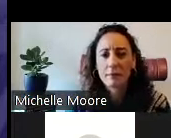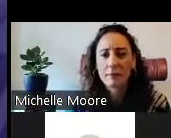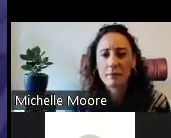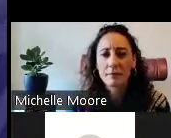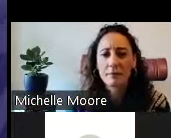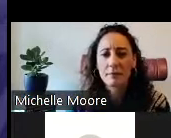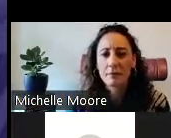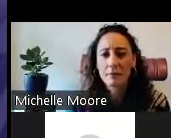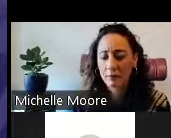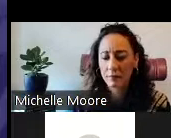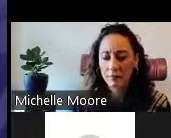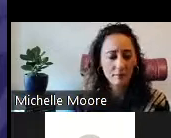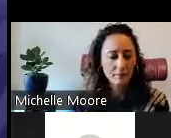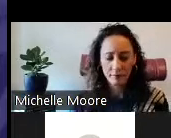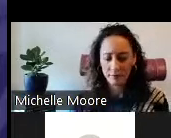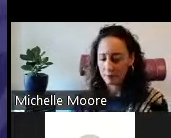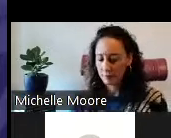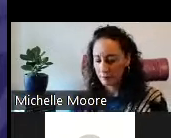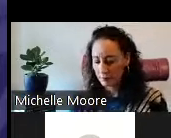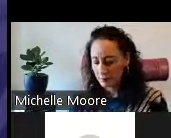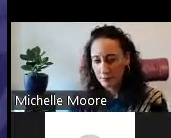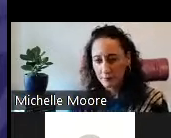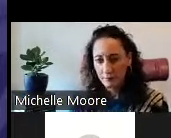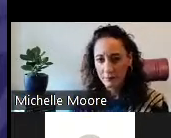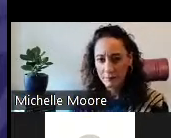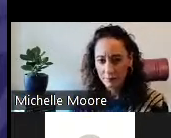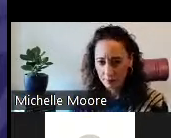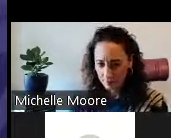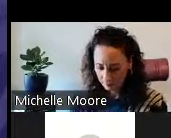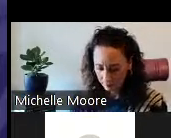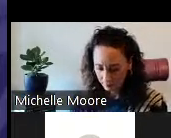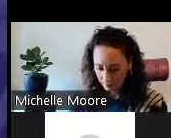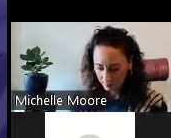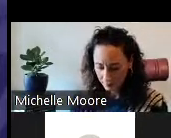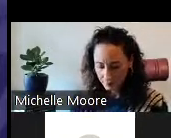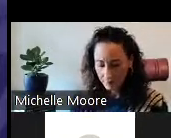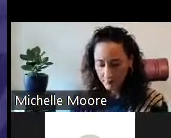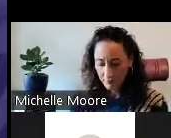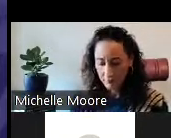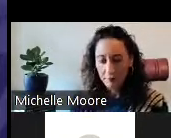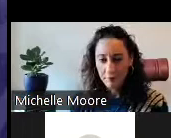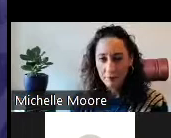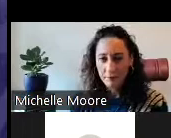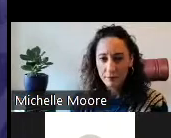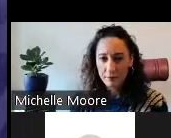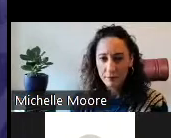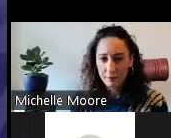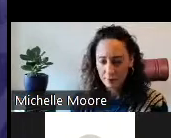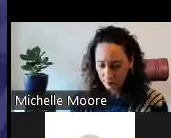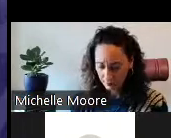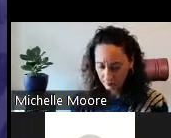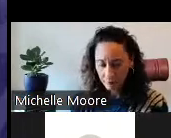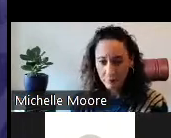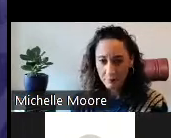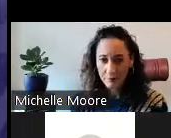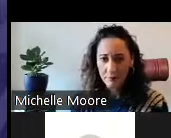2012, Youth Sport Trust, Peloton, Swift, Sweaty Betty, and more recently Sky.